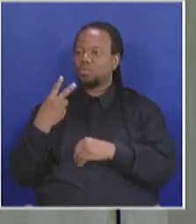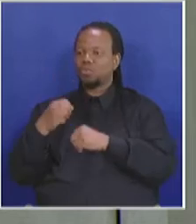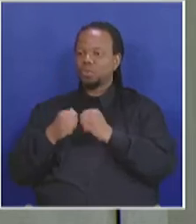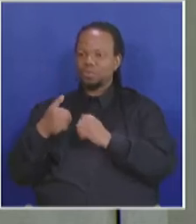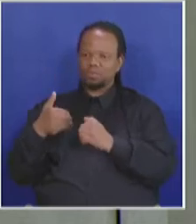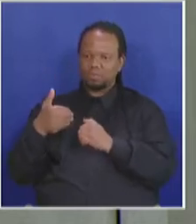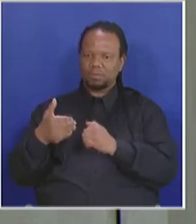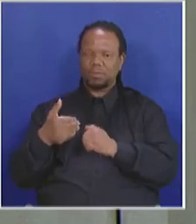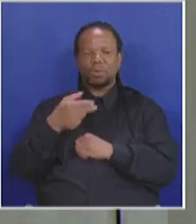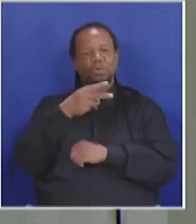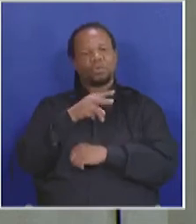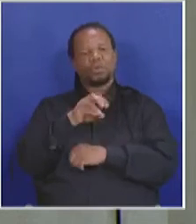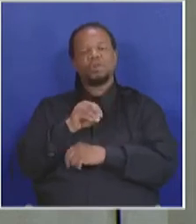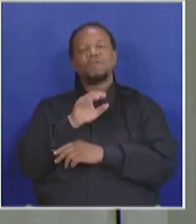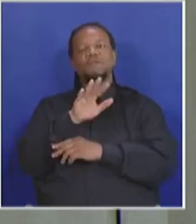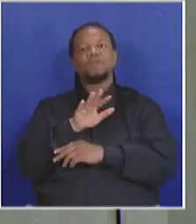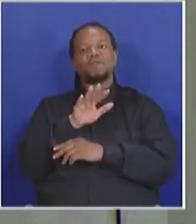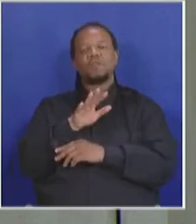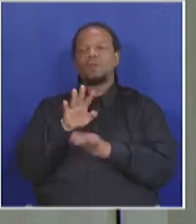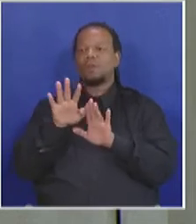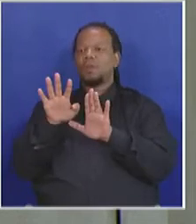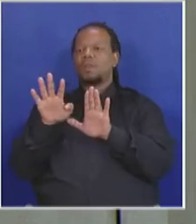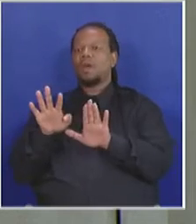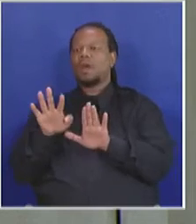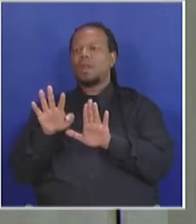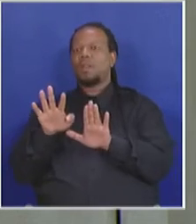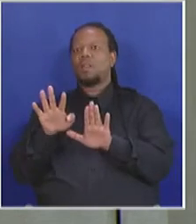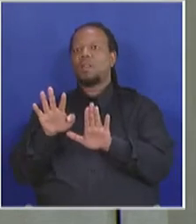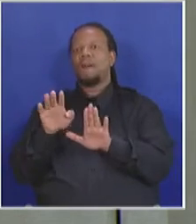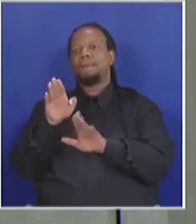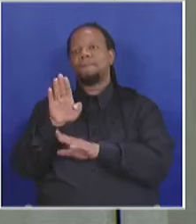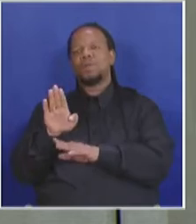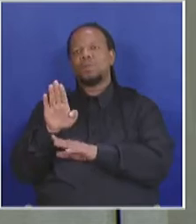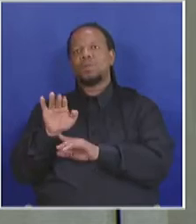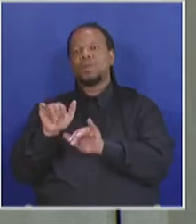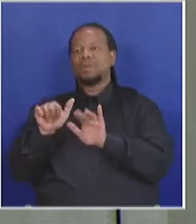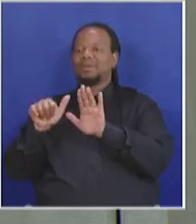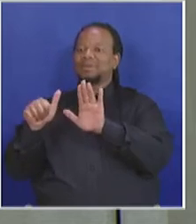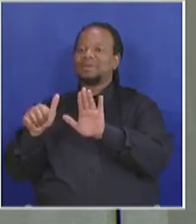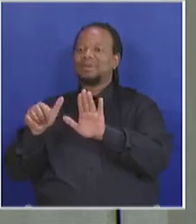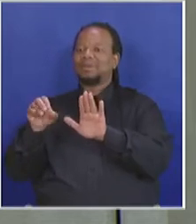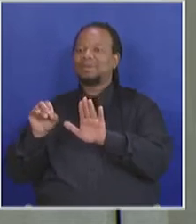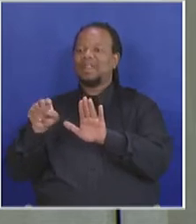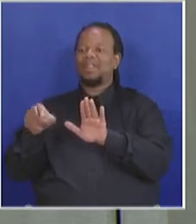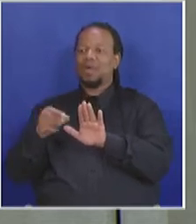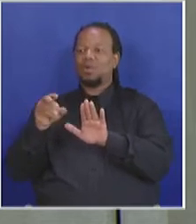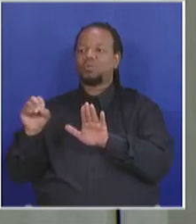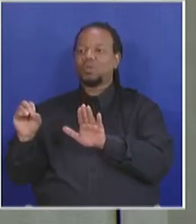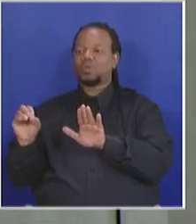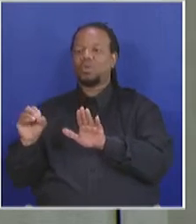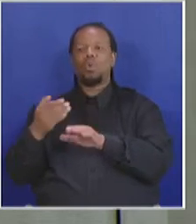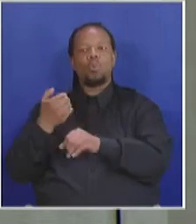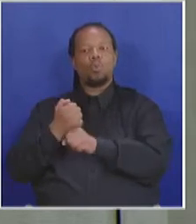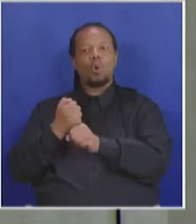will invest over 9 billion rand in this program, and over 60,000 jobs will be created. Honorable members,